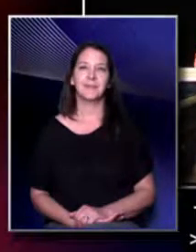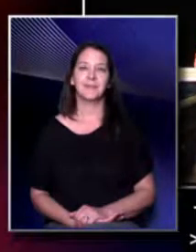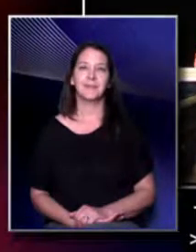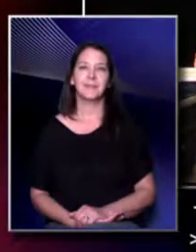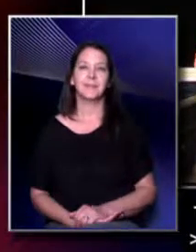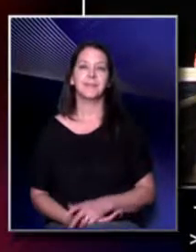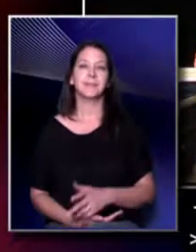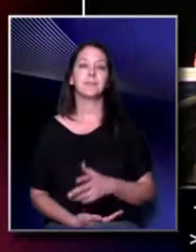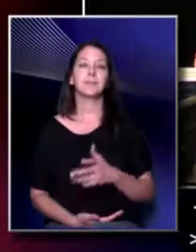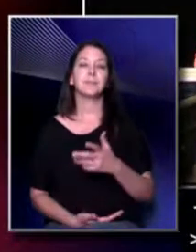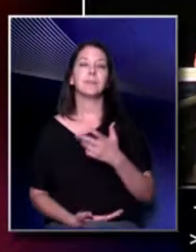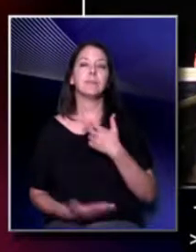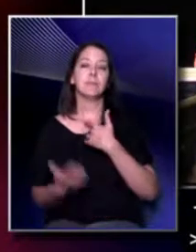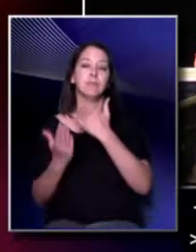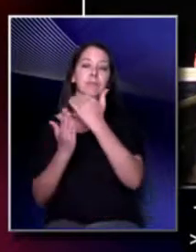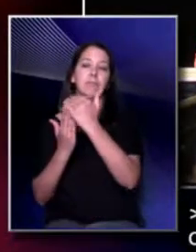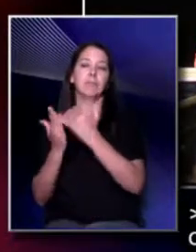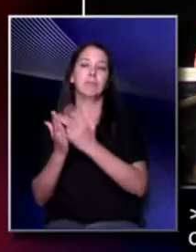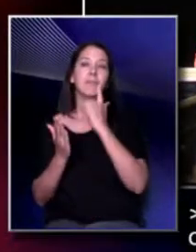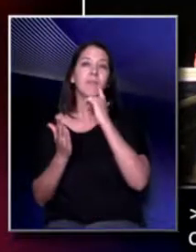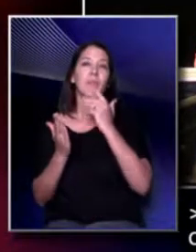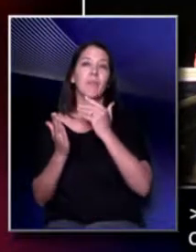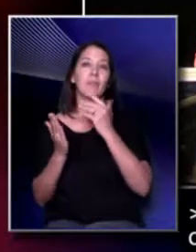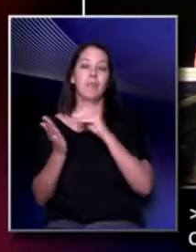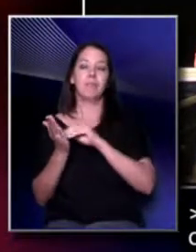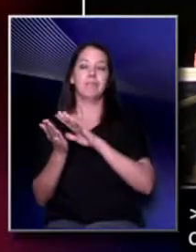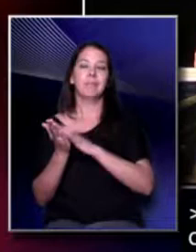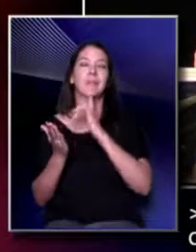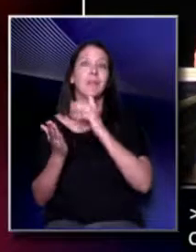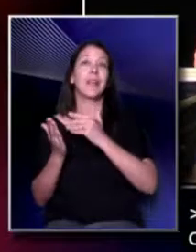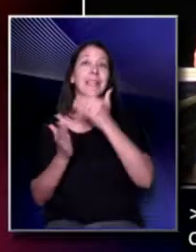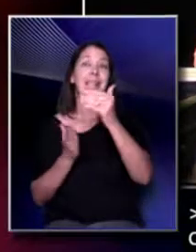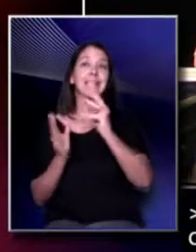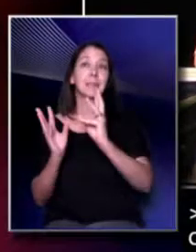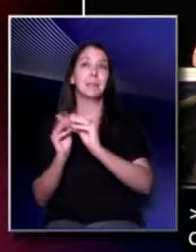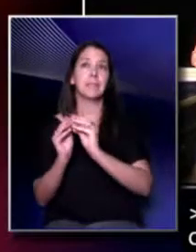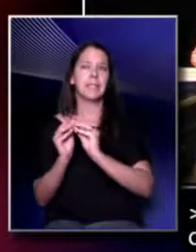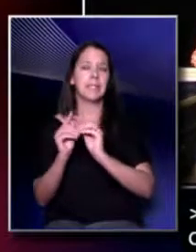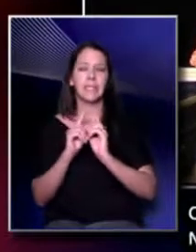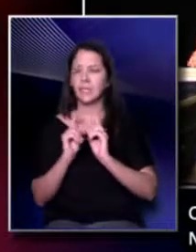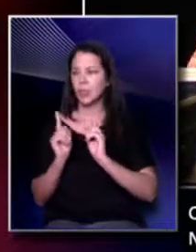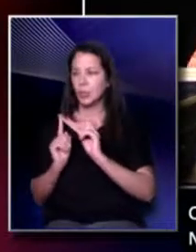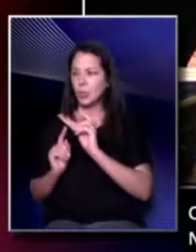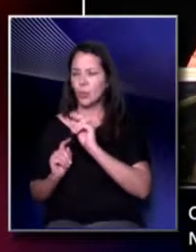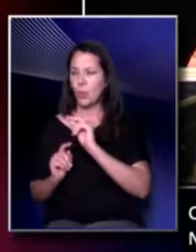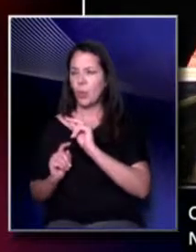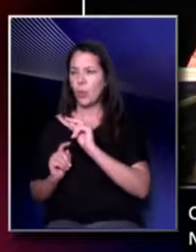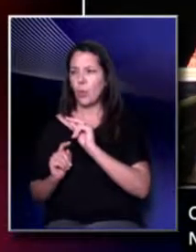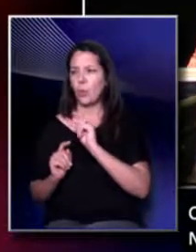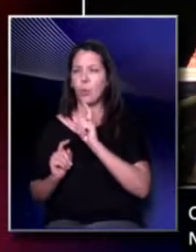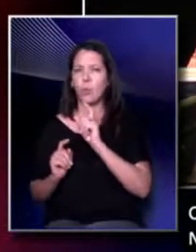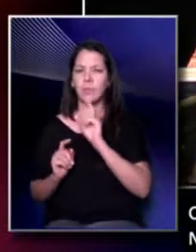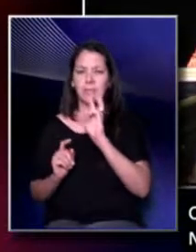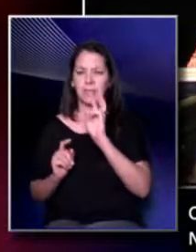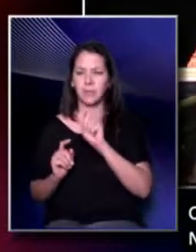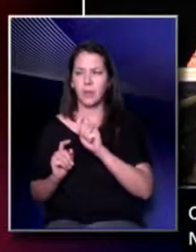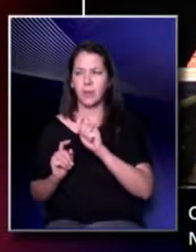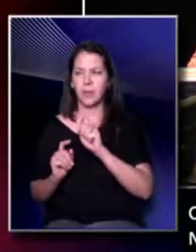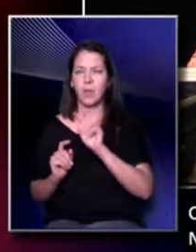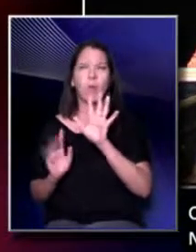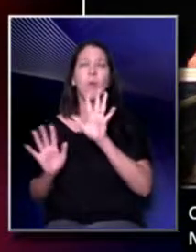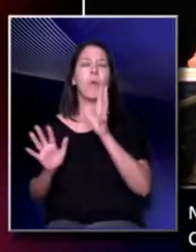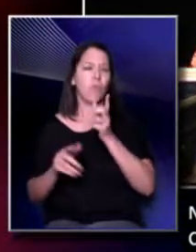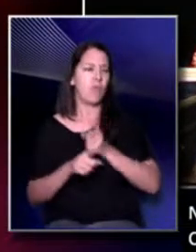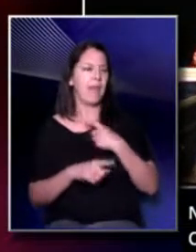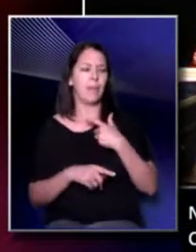Call for agenda items for the next meeting. No, we need to action on 6.06. Oh, I'm sorry. Yeah, I'm sorry.